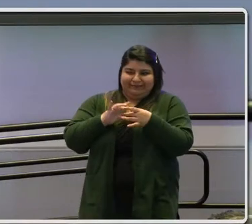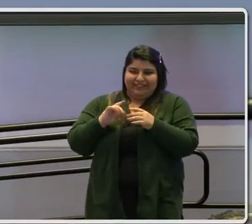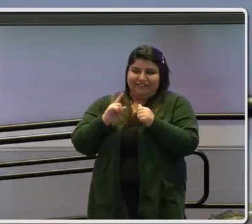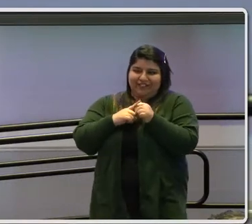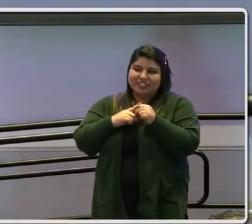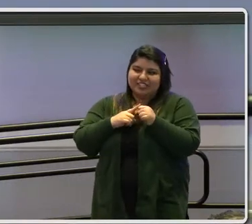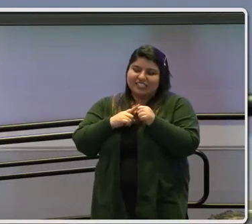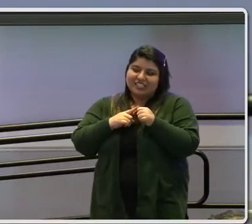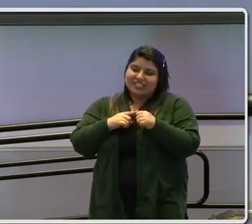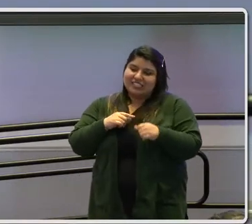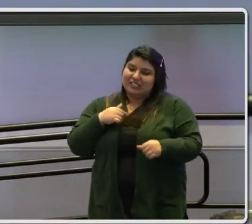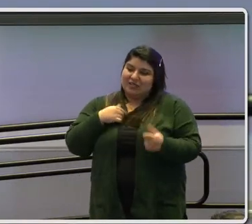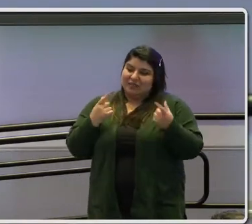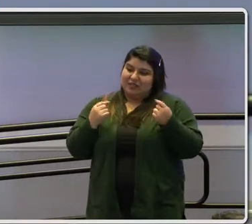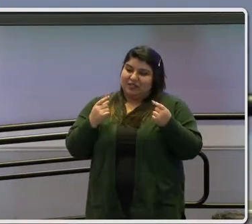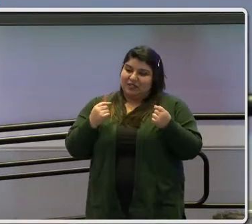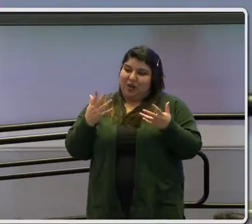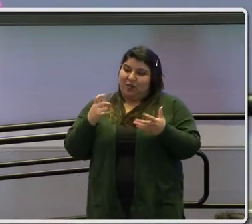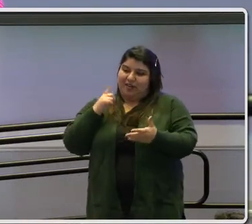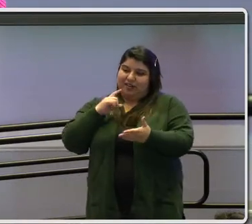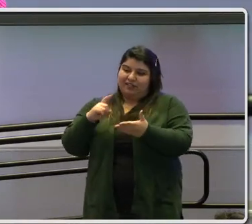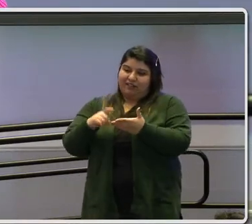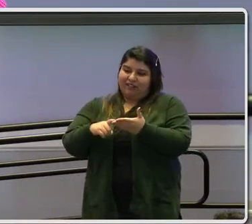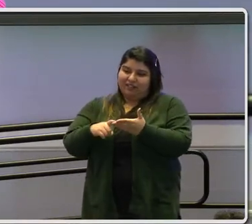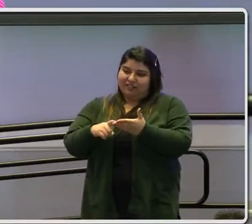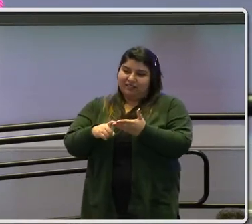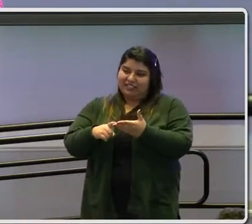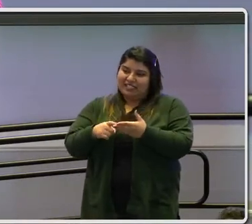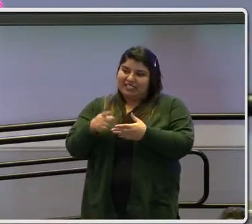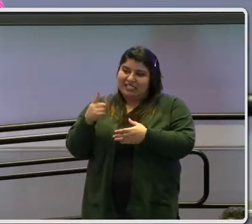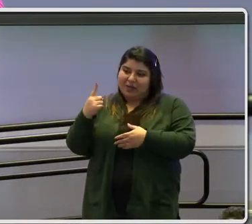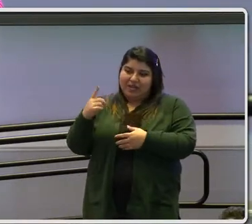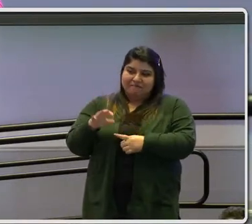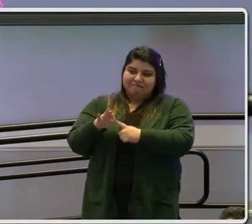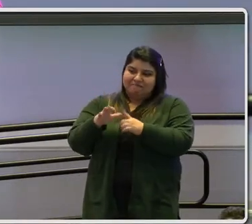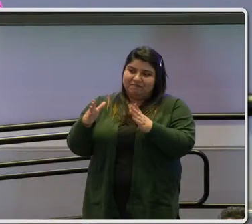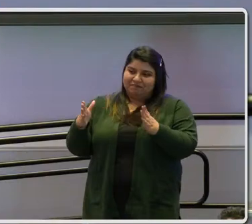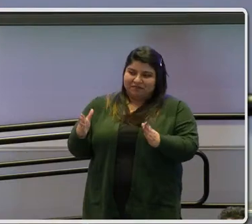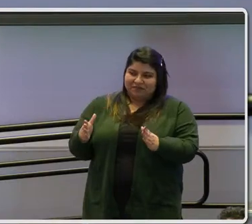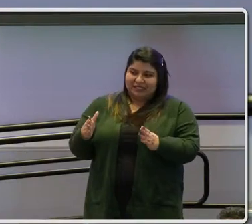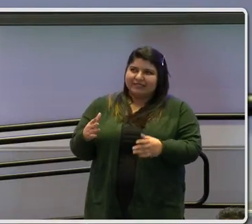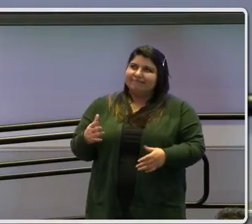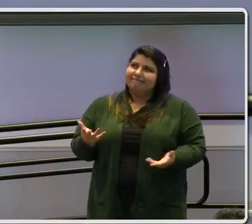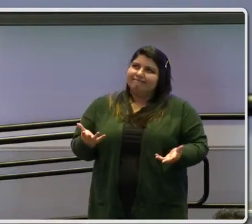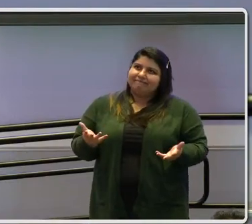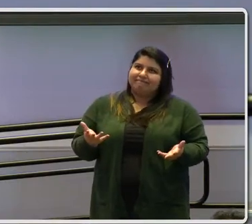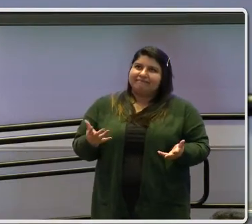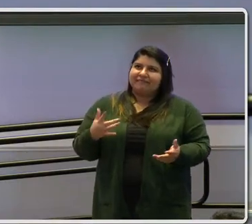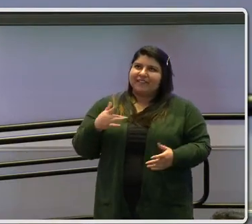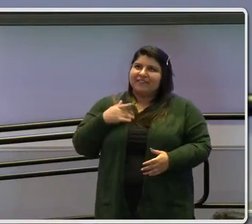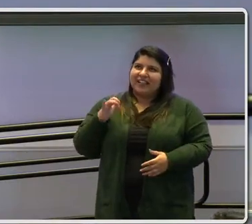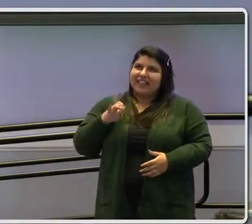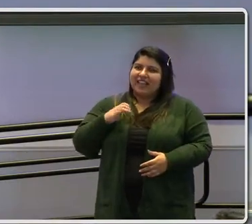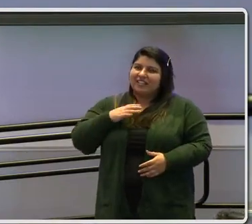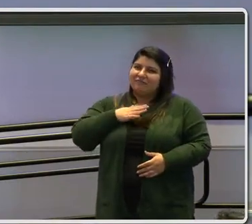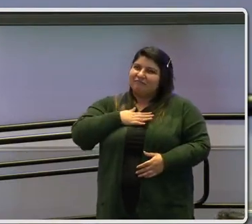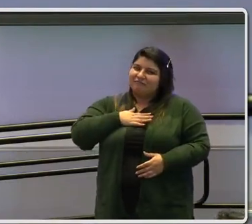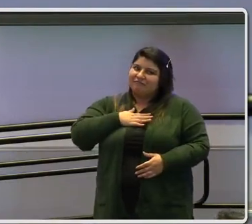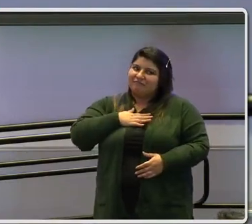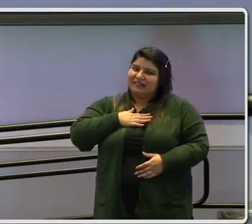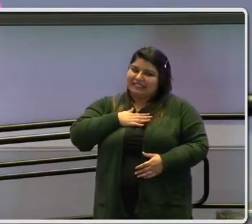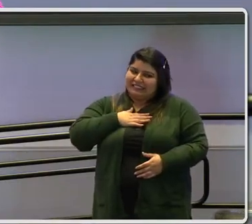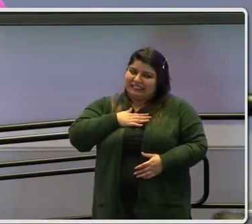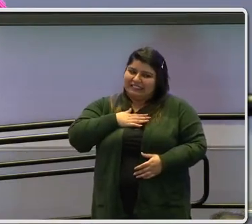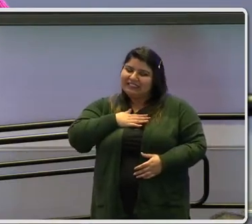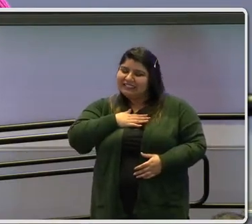to also acknowledge someone who I feel slightly personally